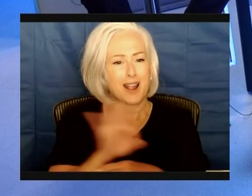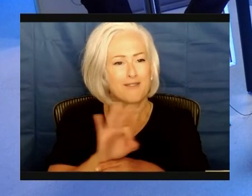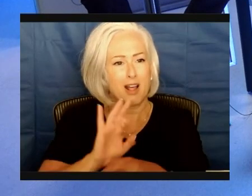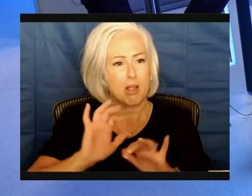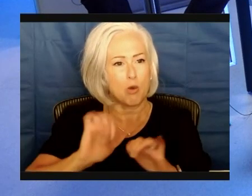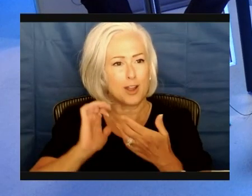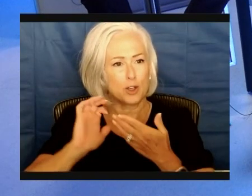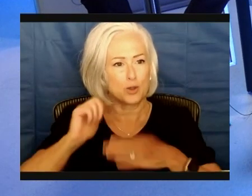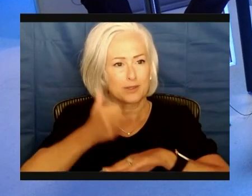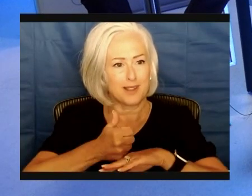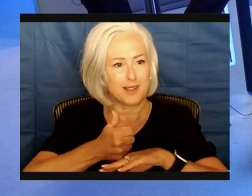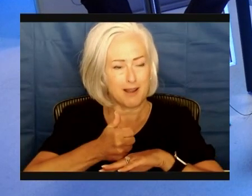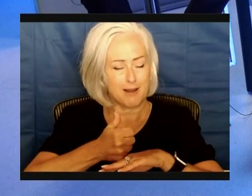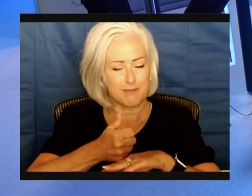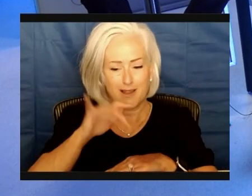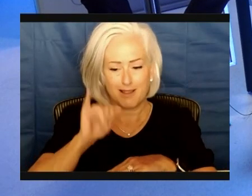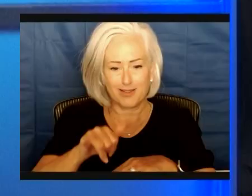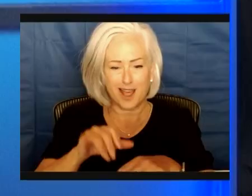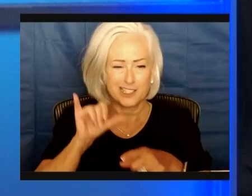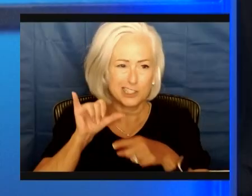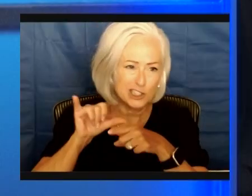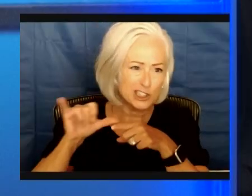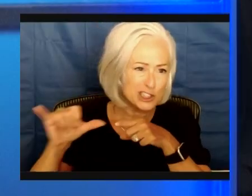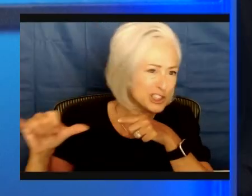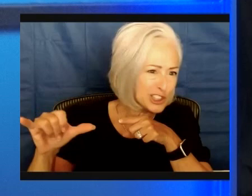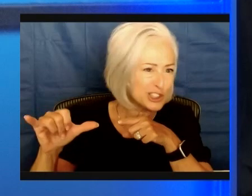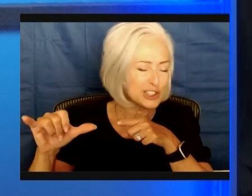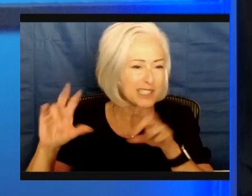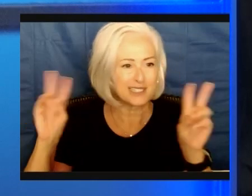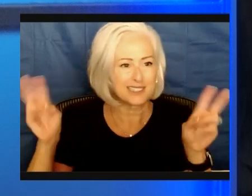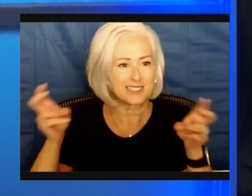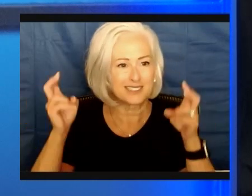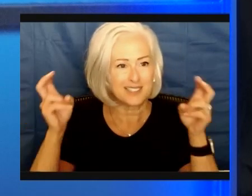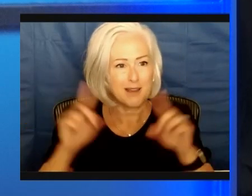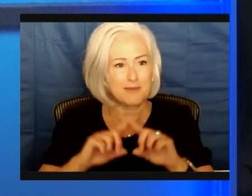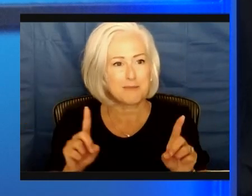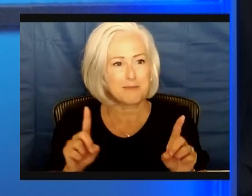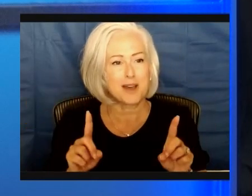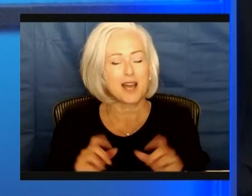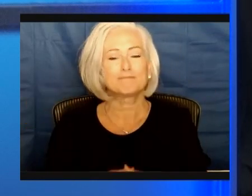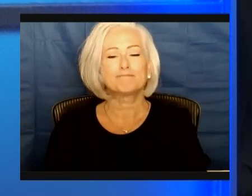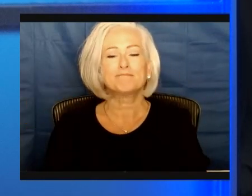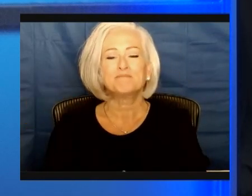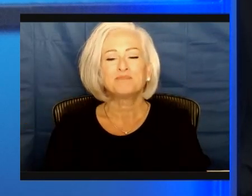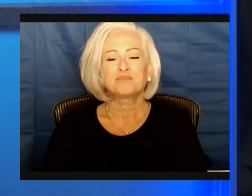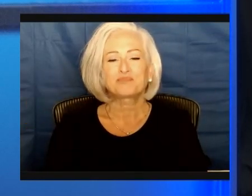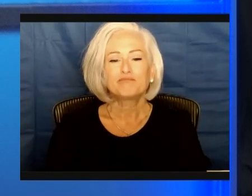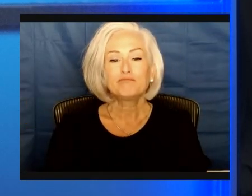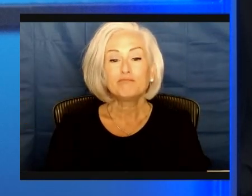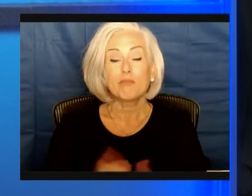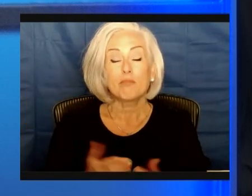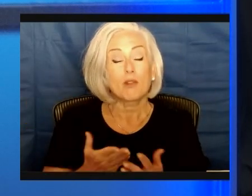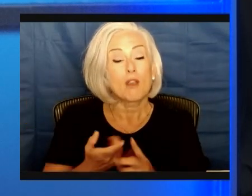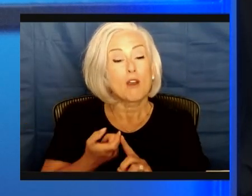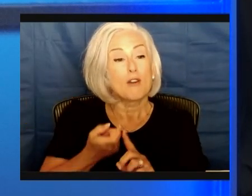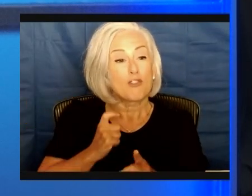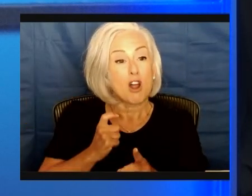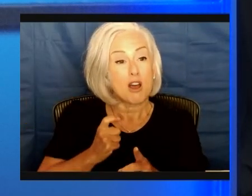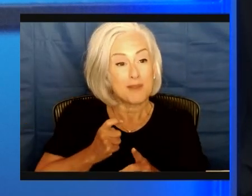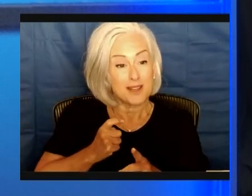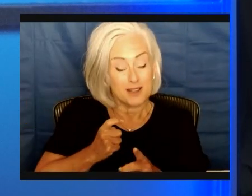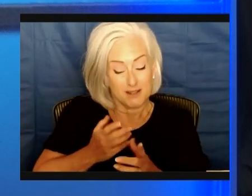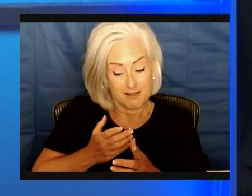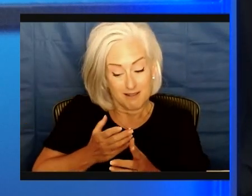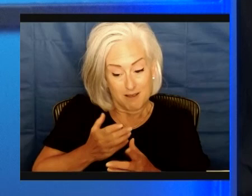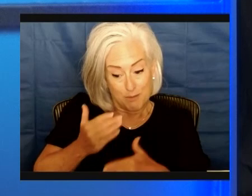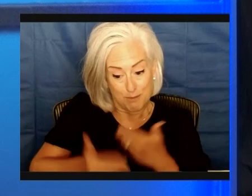but it's pretty cool sounding. Yeah, so the way it came about was through a progressive understanding I developed over